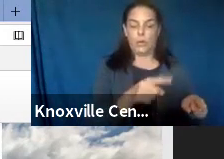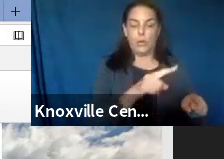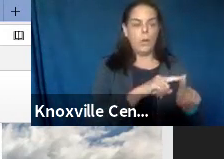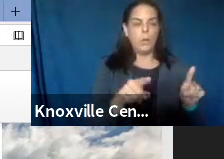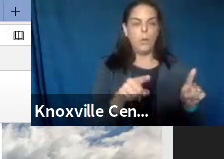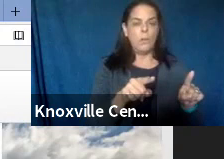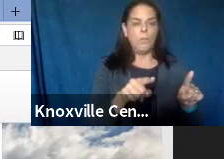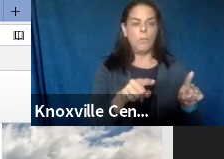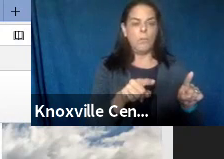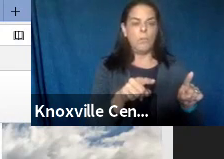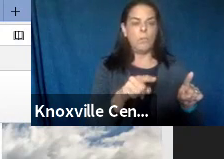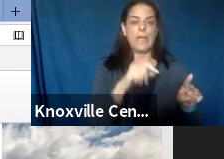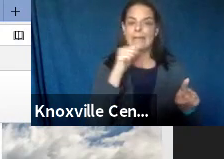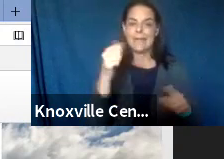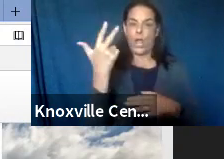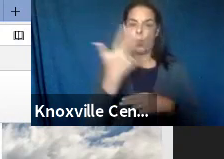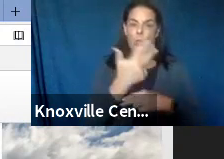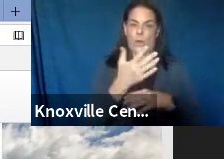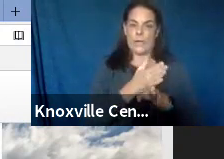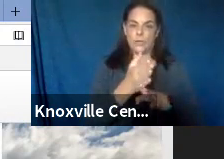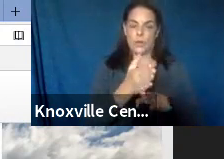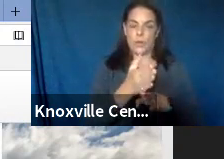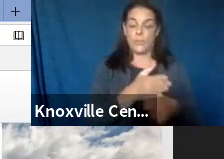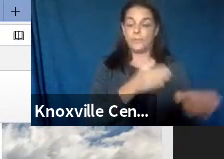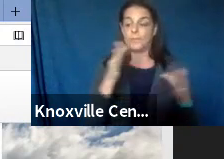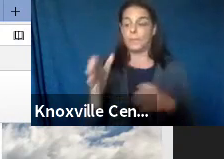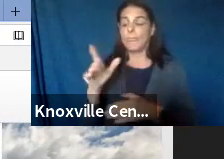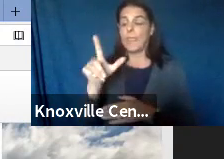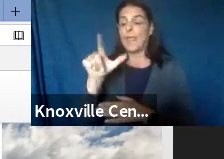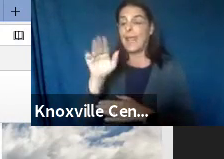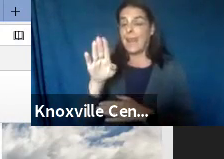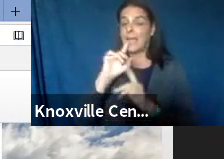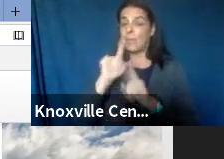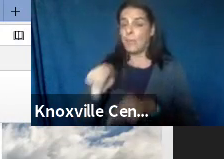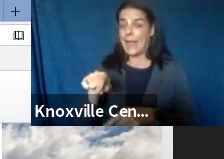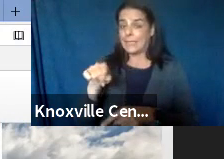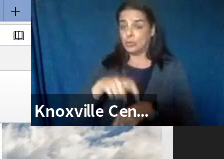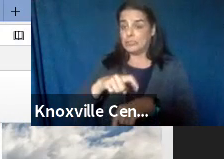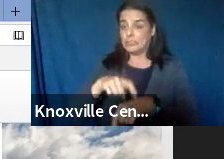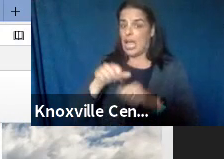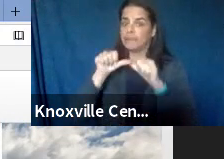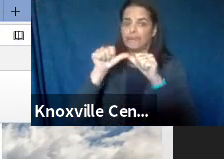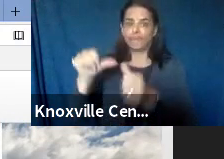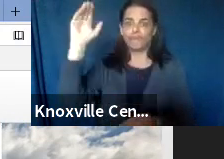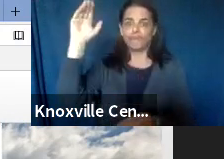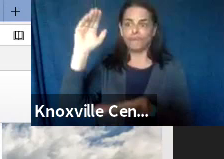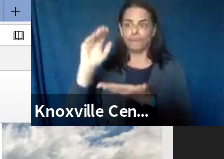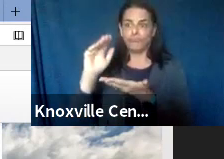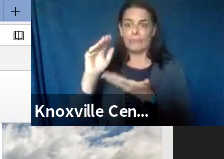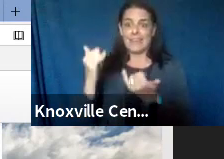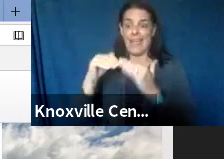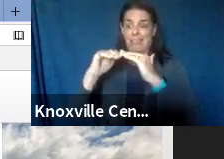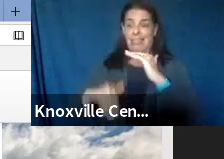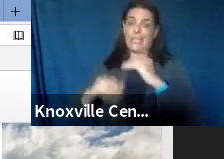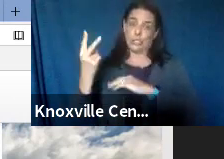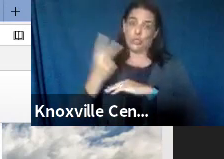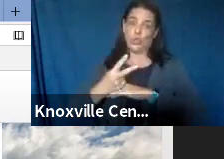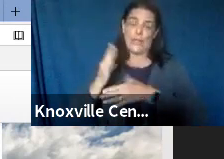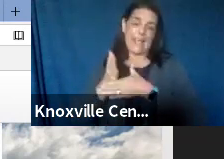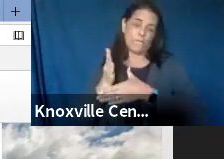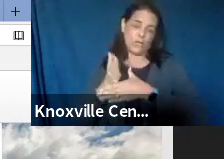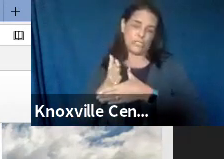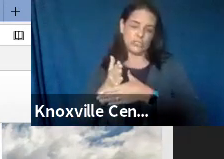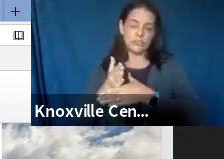not on 3 consecutive days. Lab turnaround time continues to decrease to less than a 2-day average.